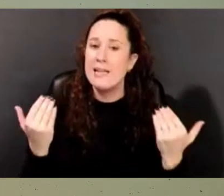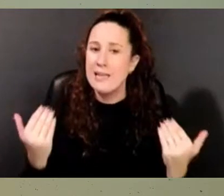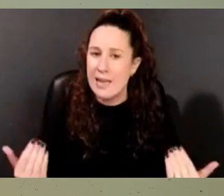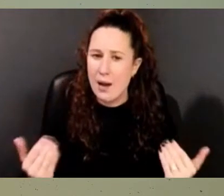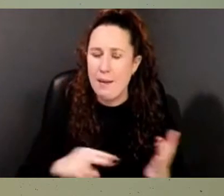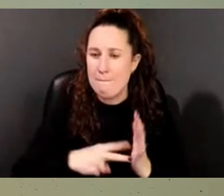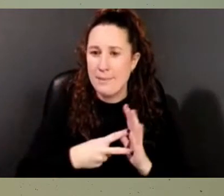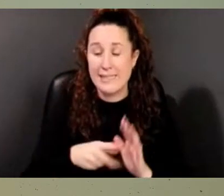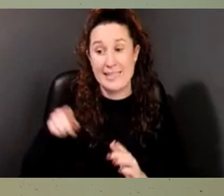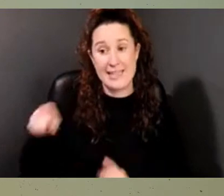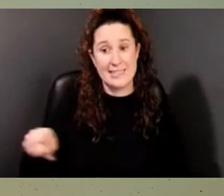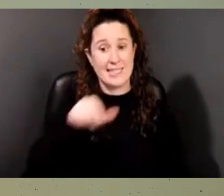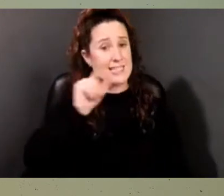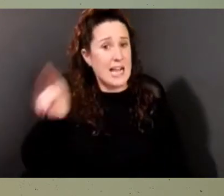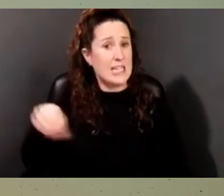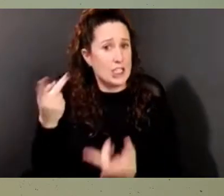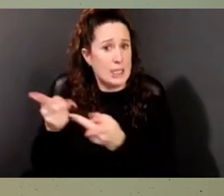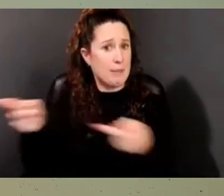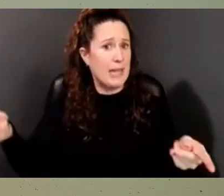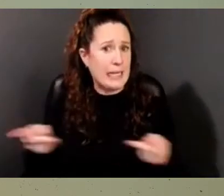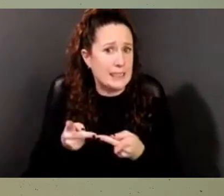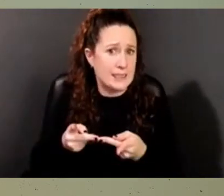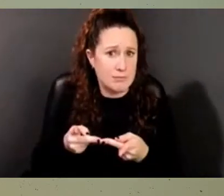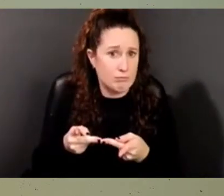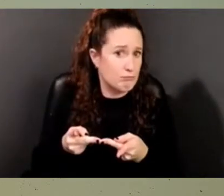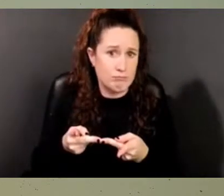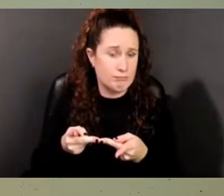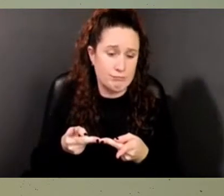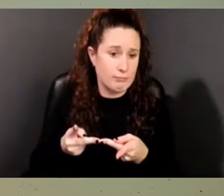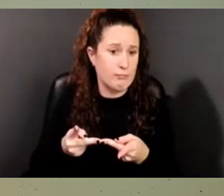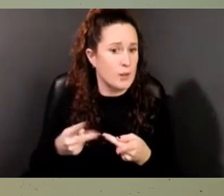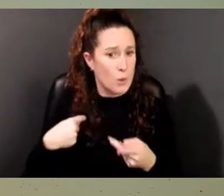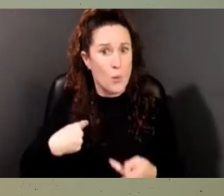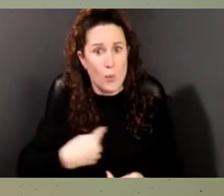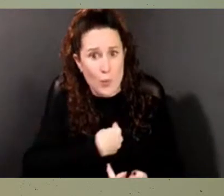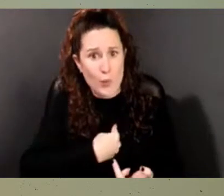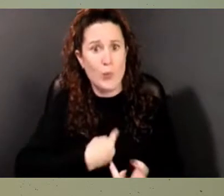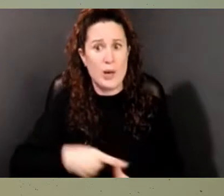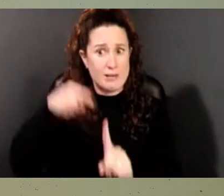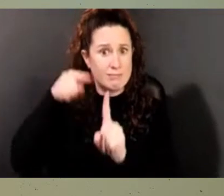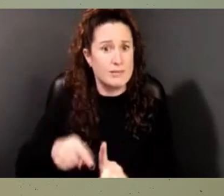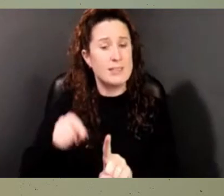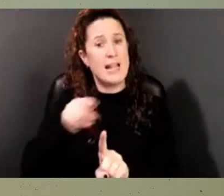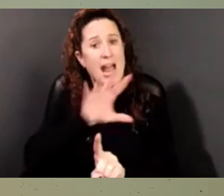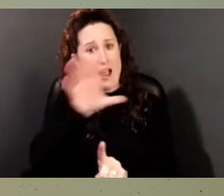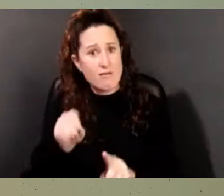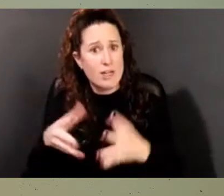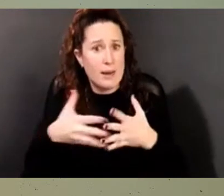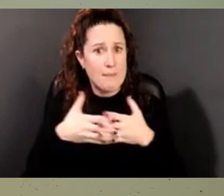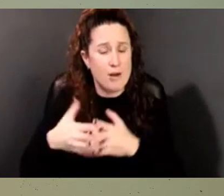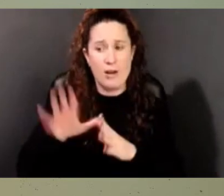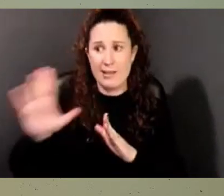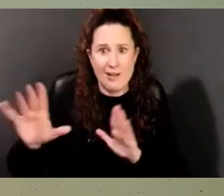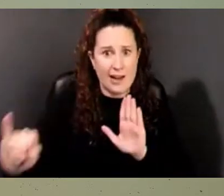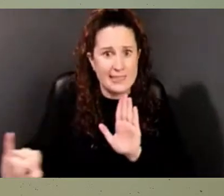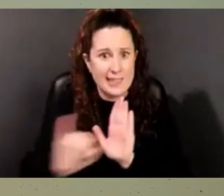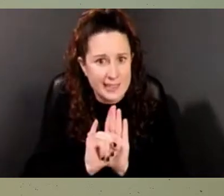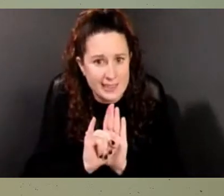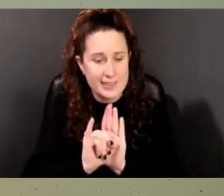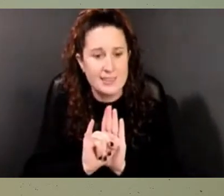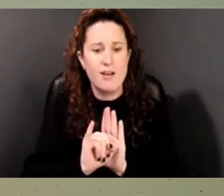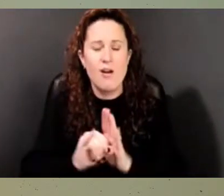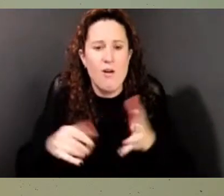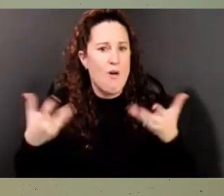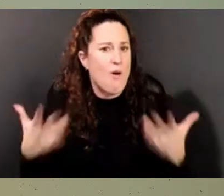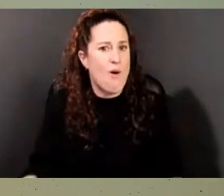place. We're talking about African American identity, right? So already that's a